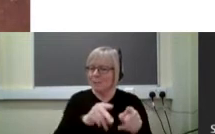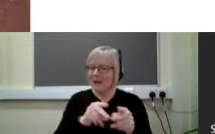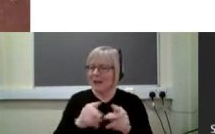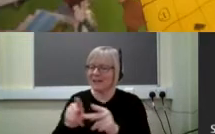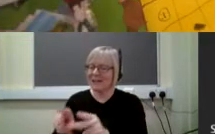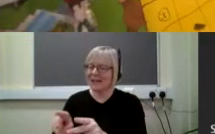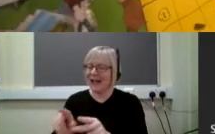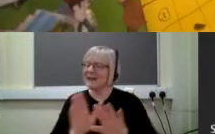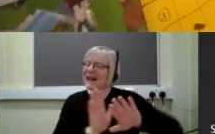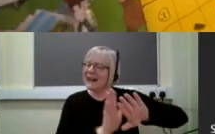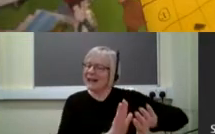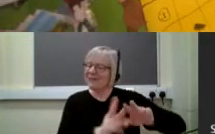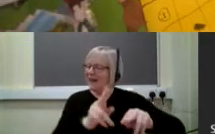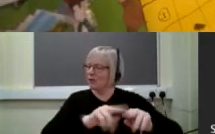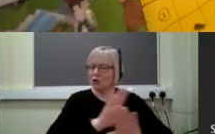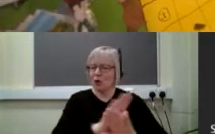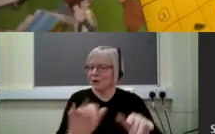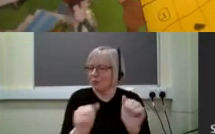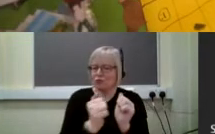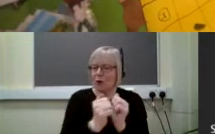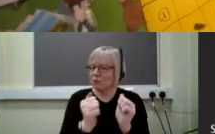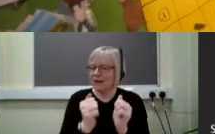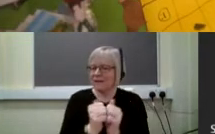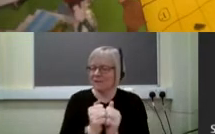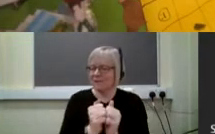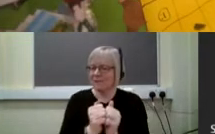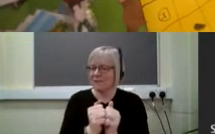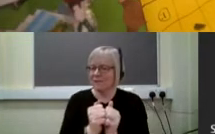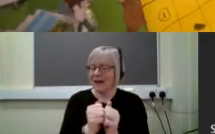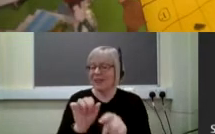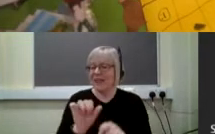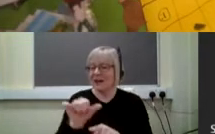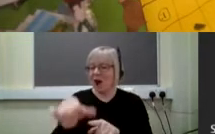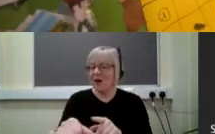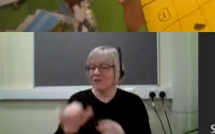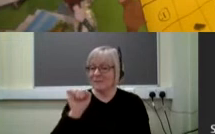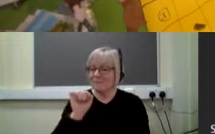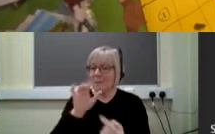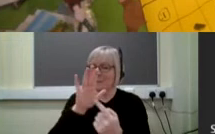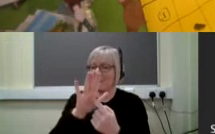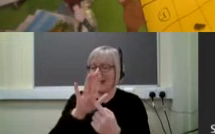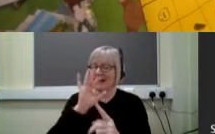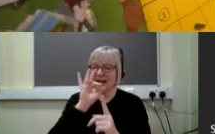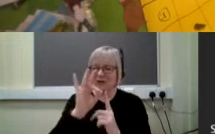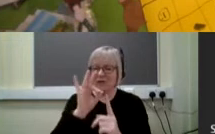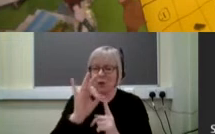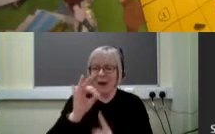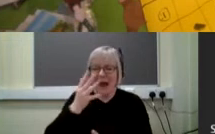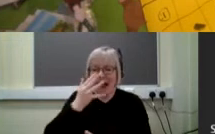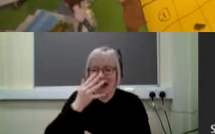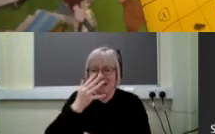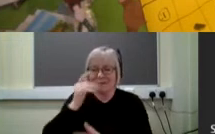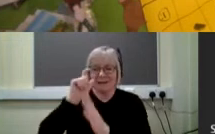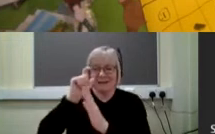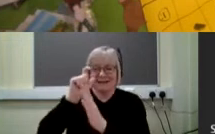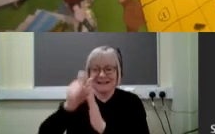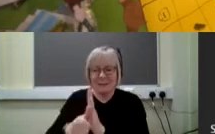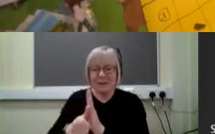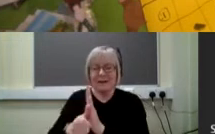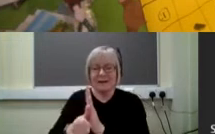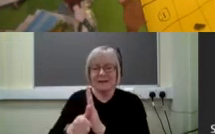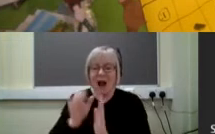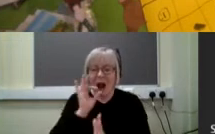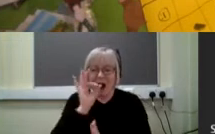were not appropriate for that impairment type of situation. And after the main interview, the adolescents with disabilities were asked which tools